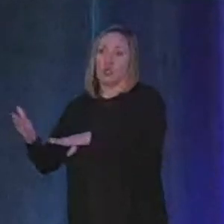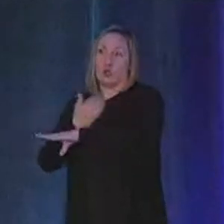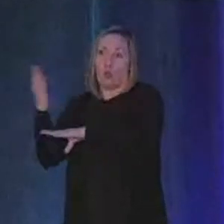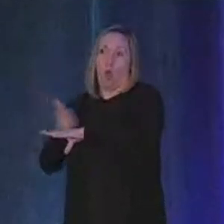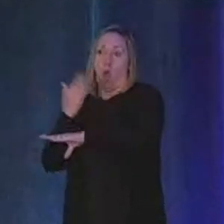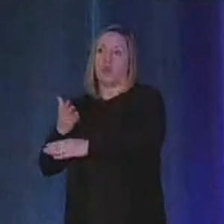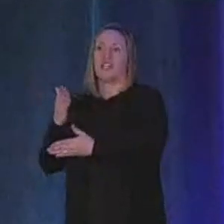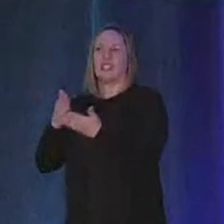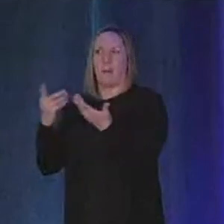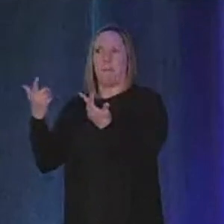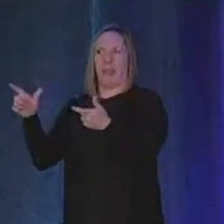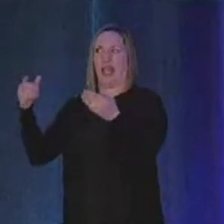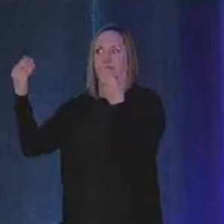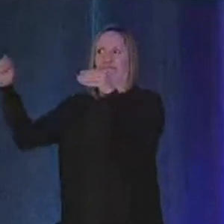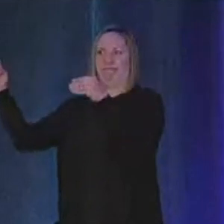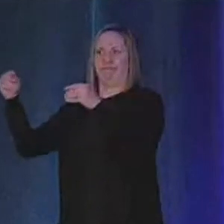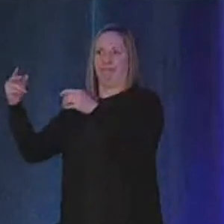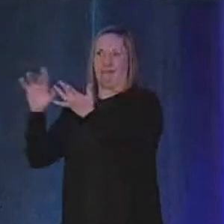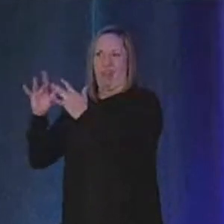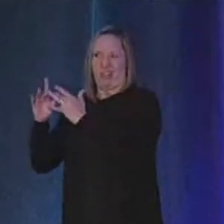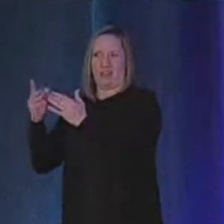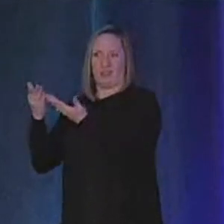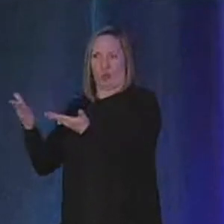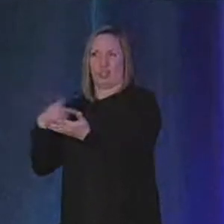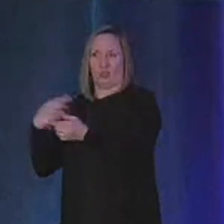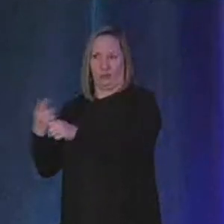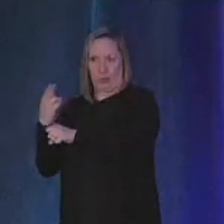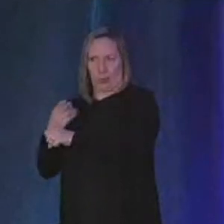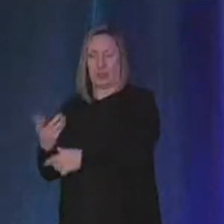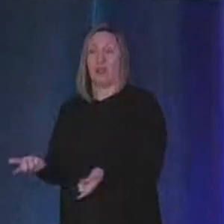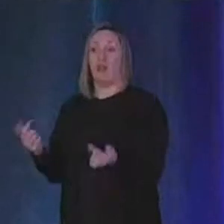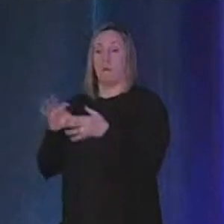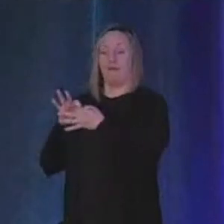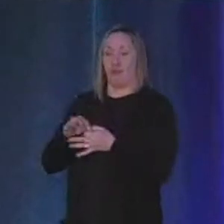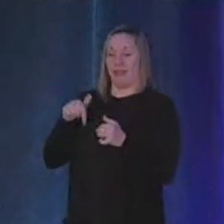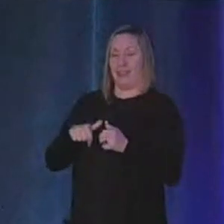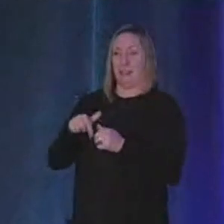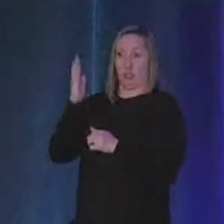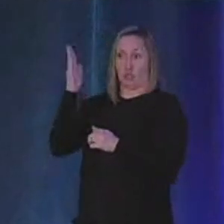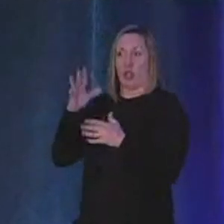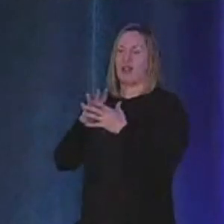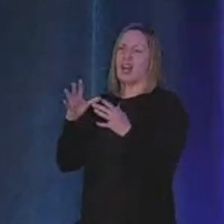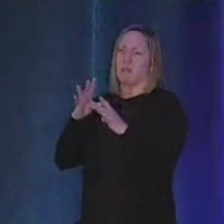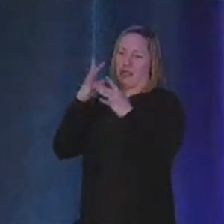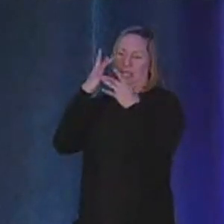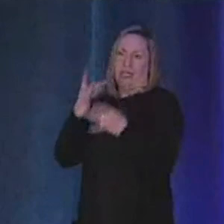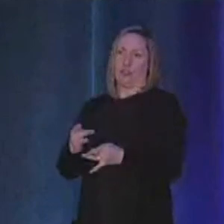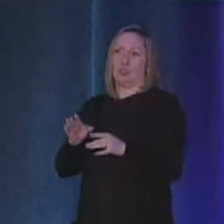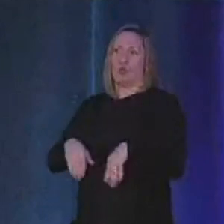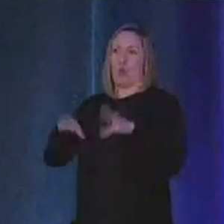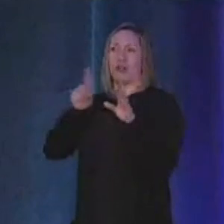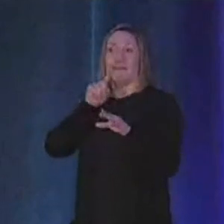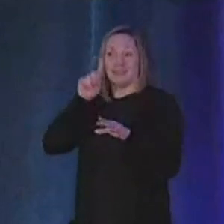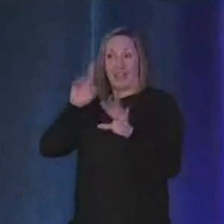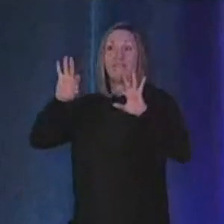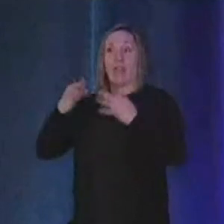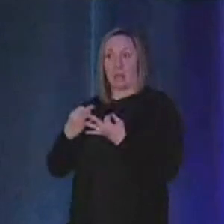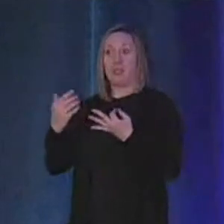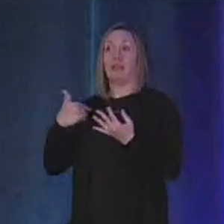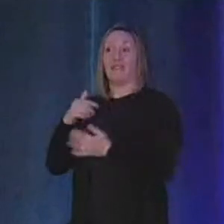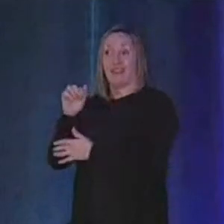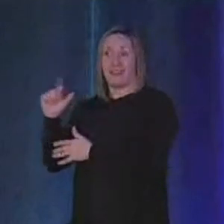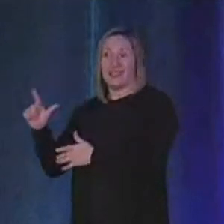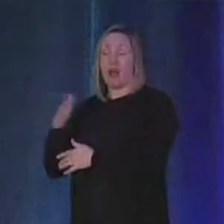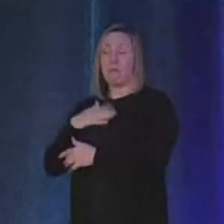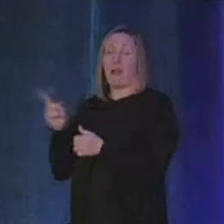used. And as it pertains to this talk, a lot of my interest for it is growing up in a deaf family, having ASL